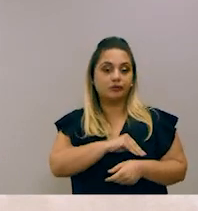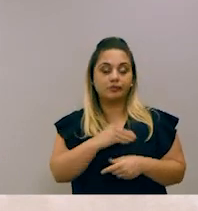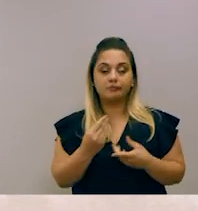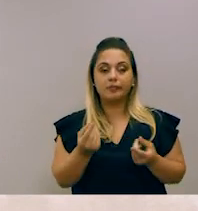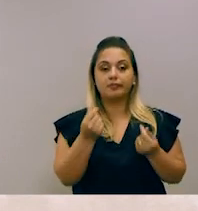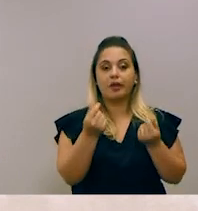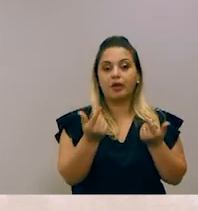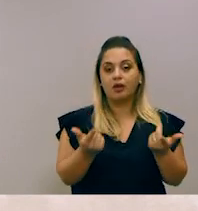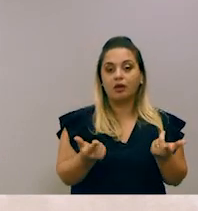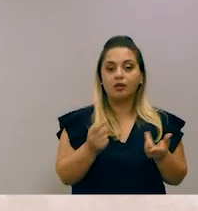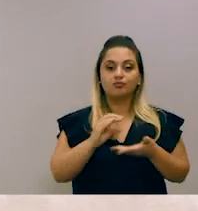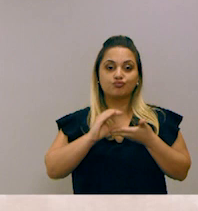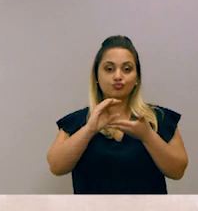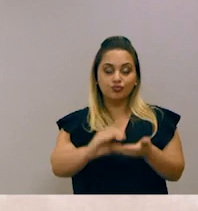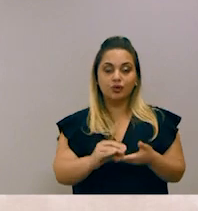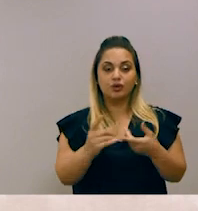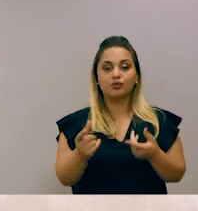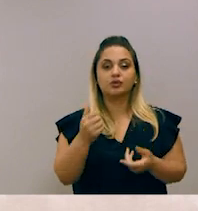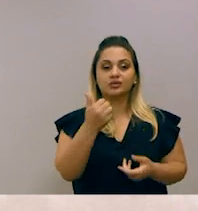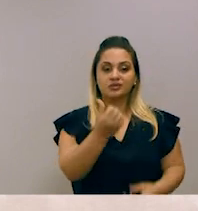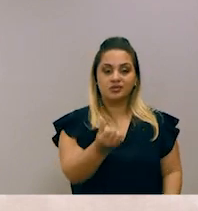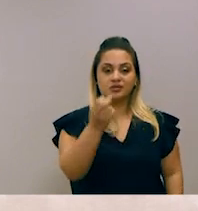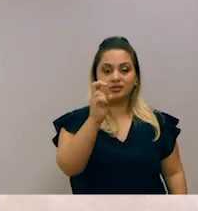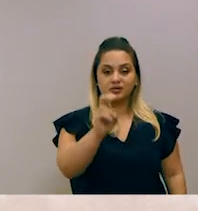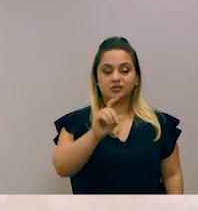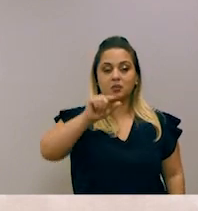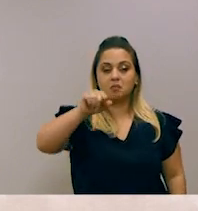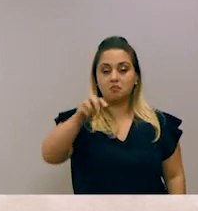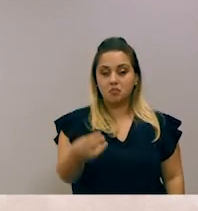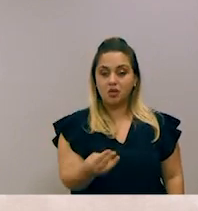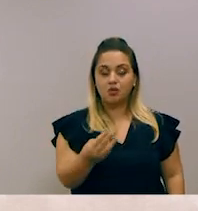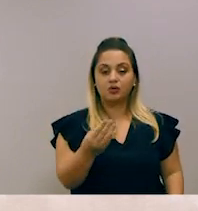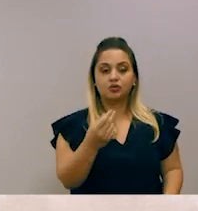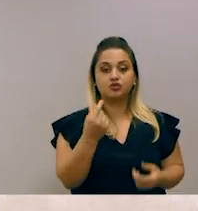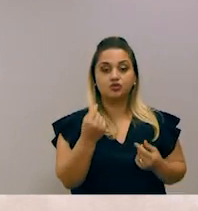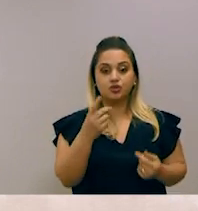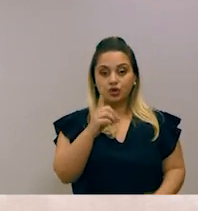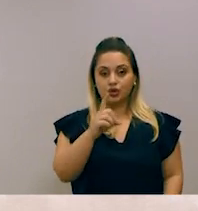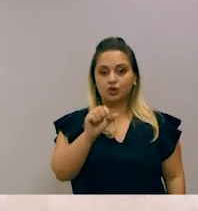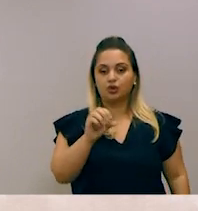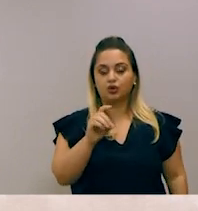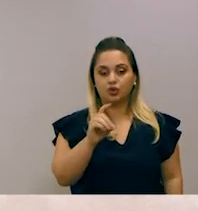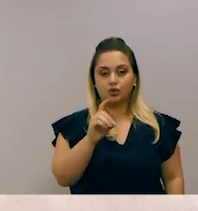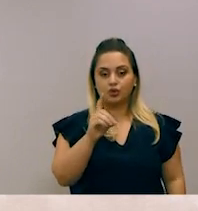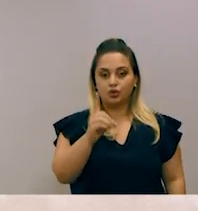movies that had above $65 million, this metric was taken from the literature.